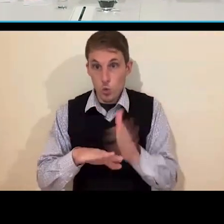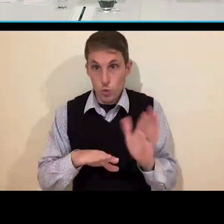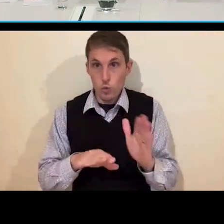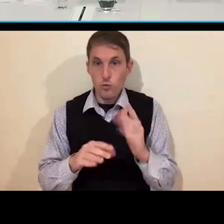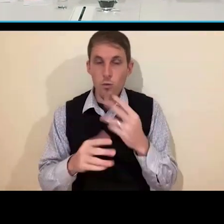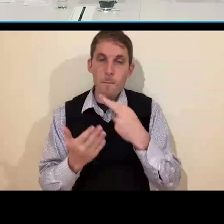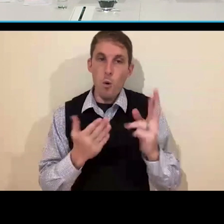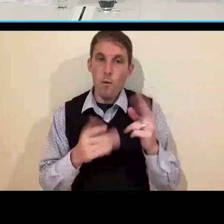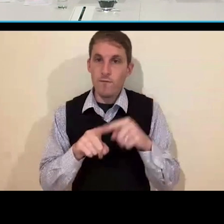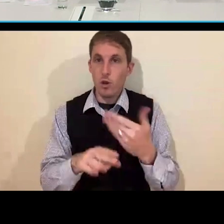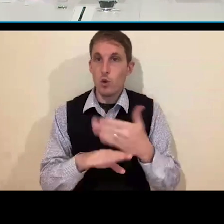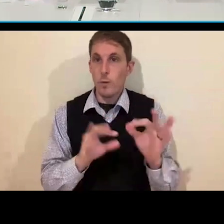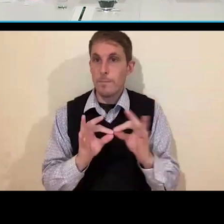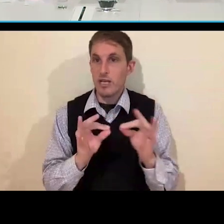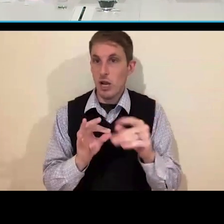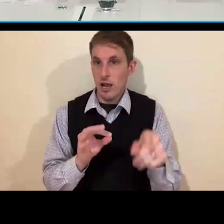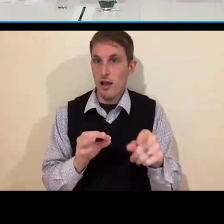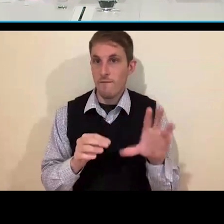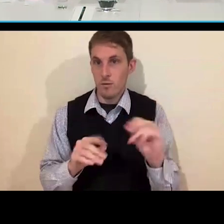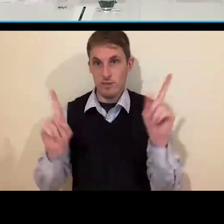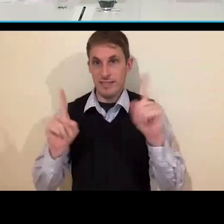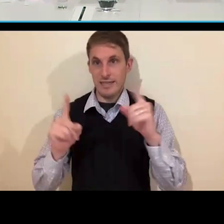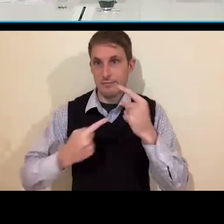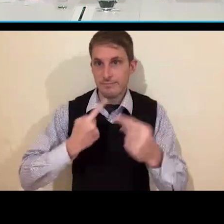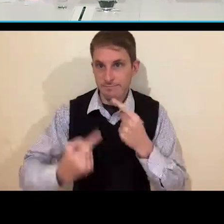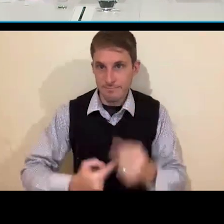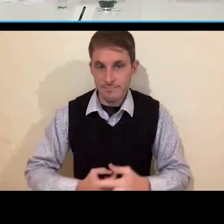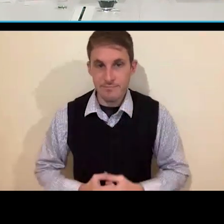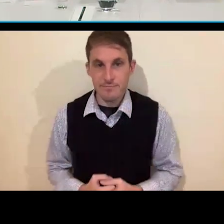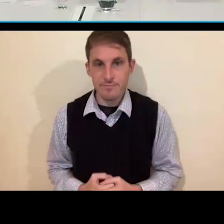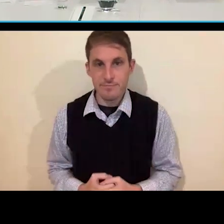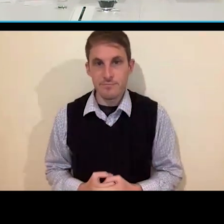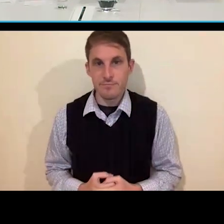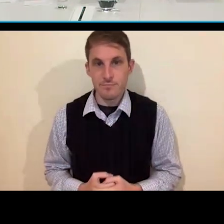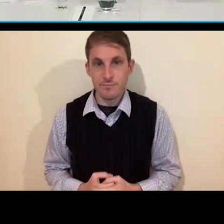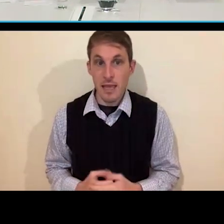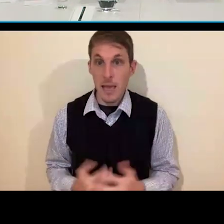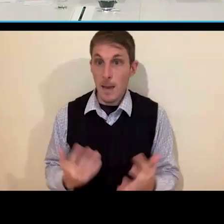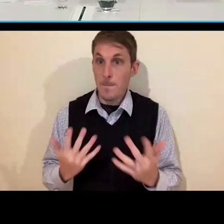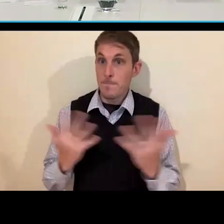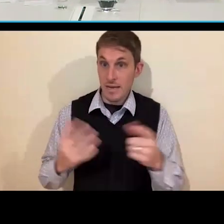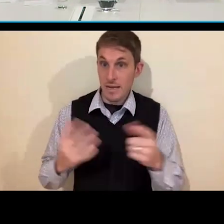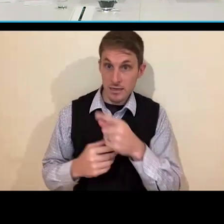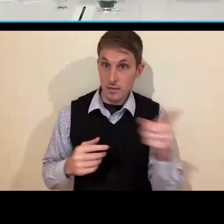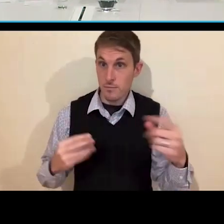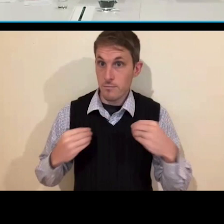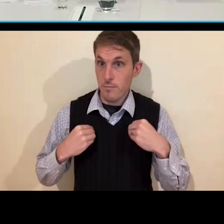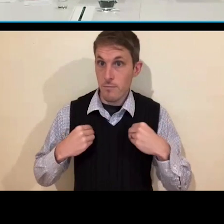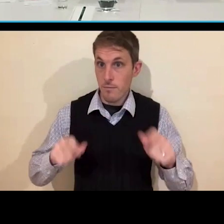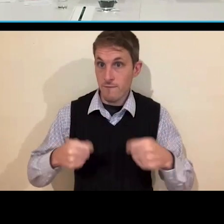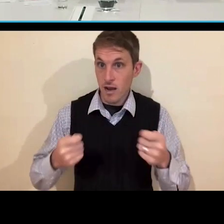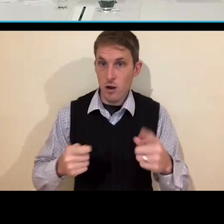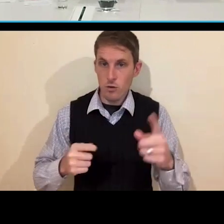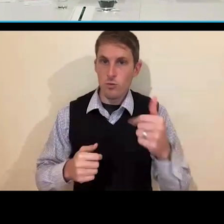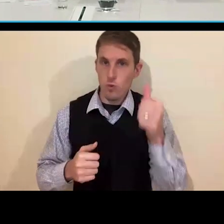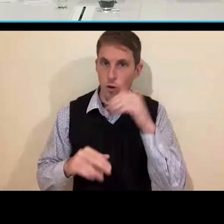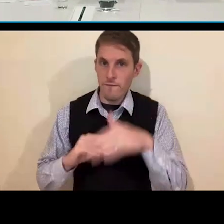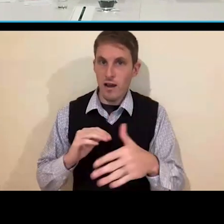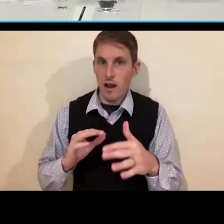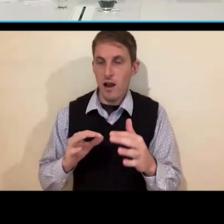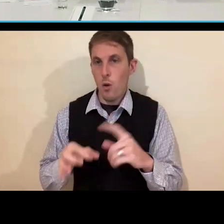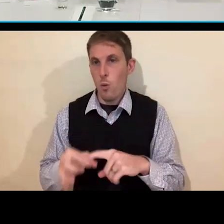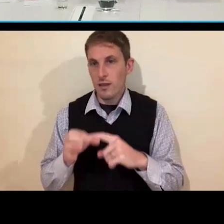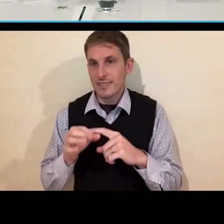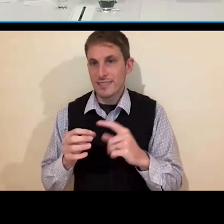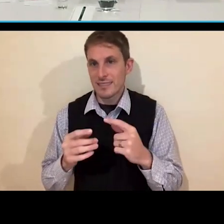today's session. So many providers will be familiar with quality indicator data